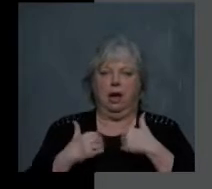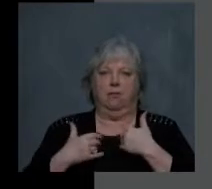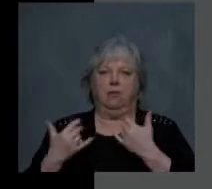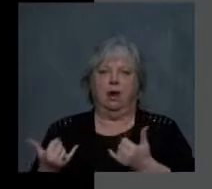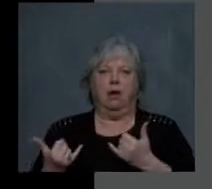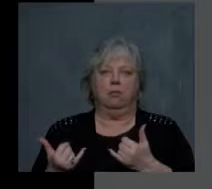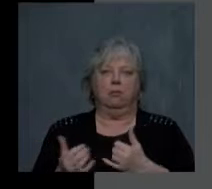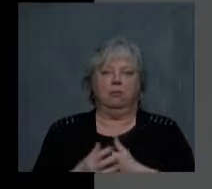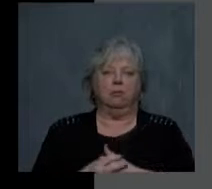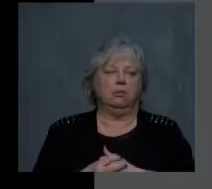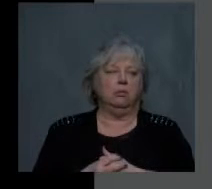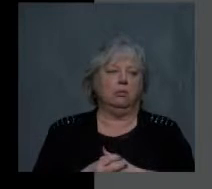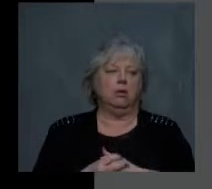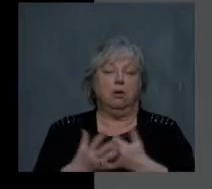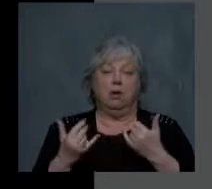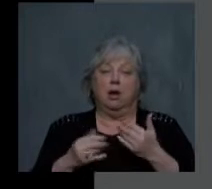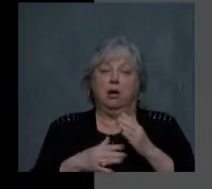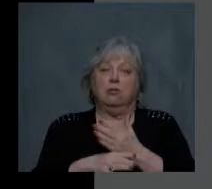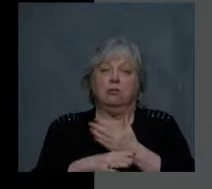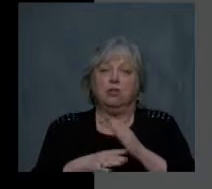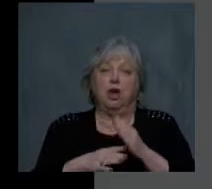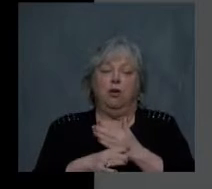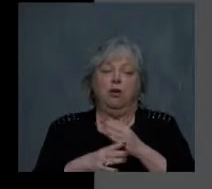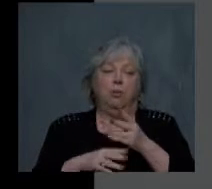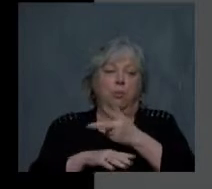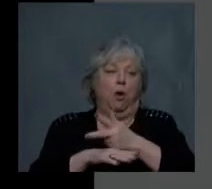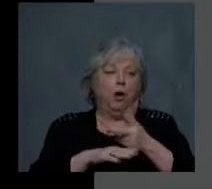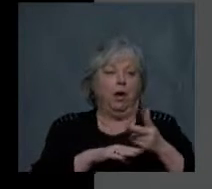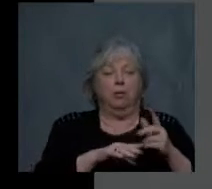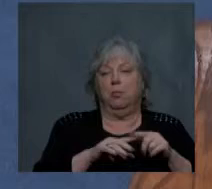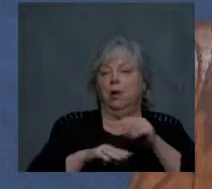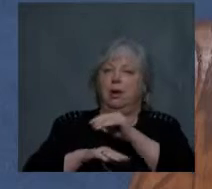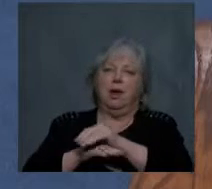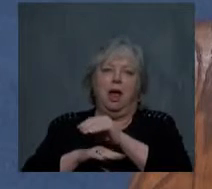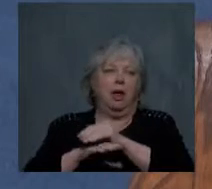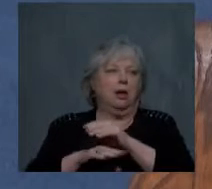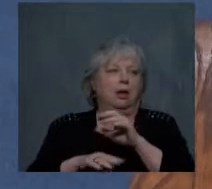problem. They share parking now, essentially. Nighttime, the occupants of the